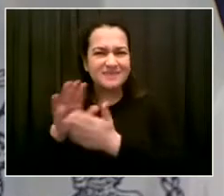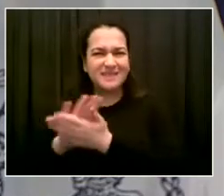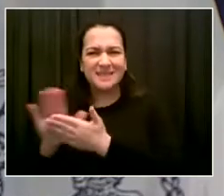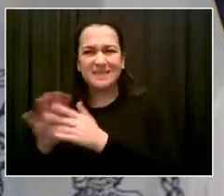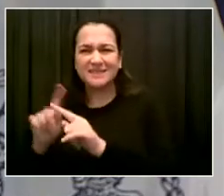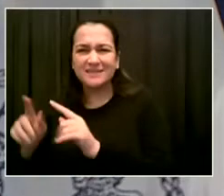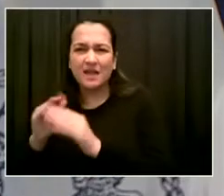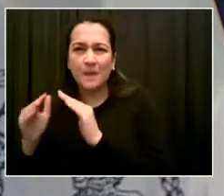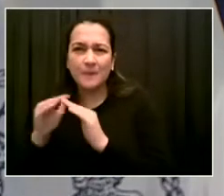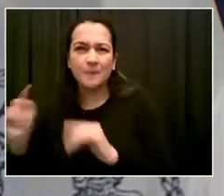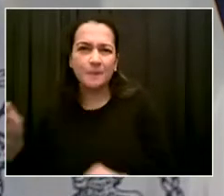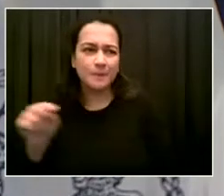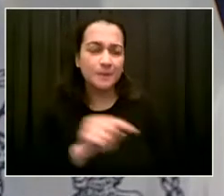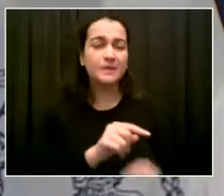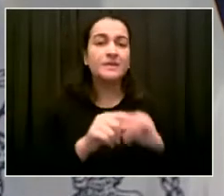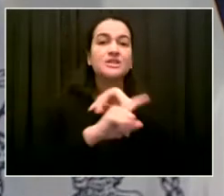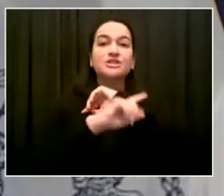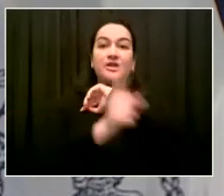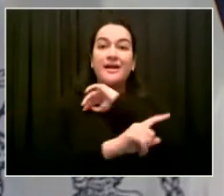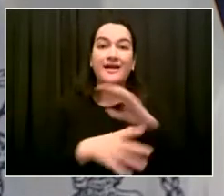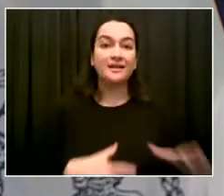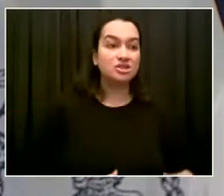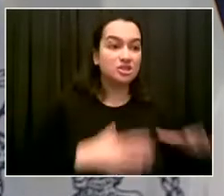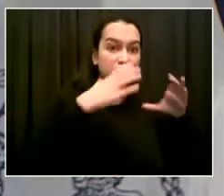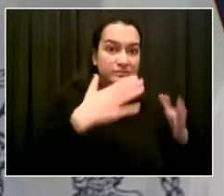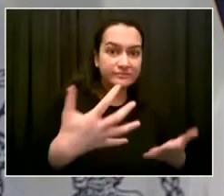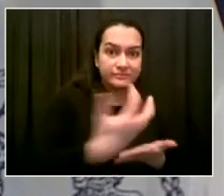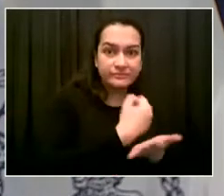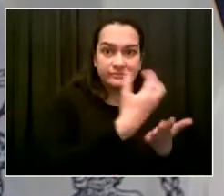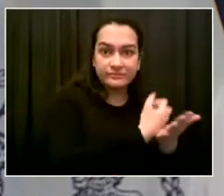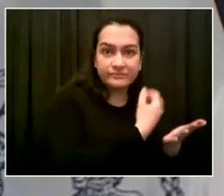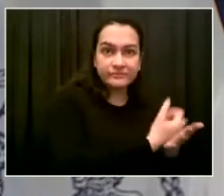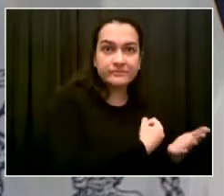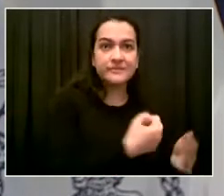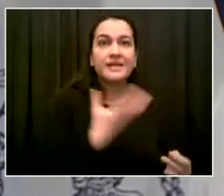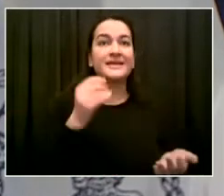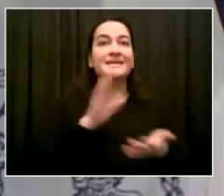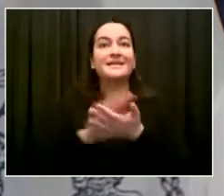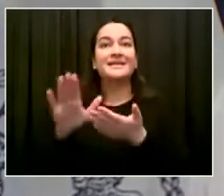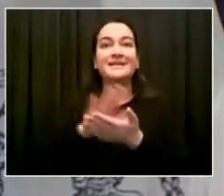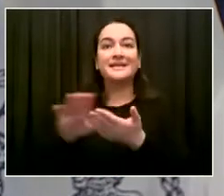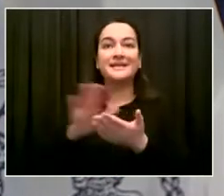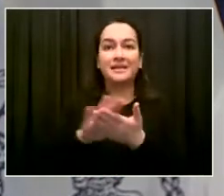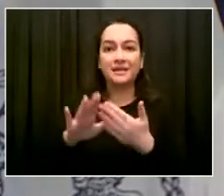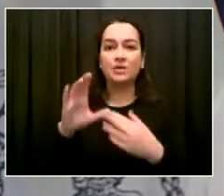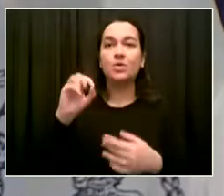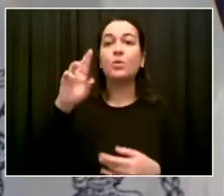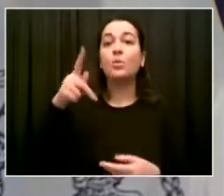big part of bringing the city back and a big part of a recovery for all of us. Thank you, everyone.